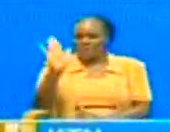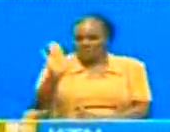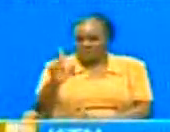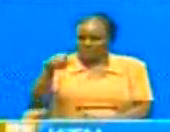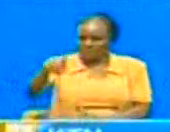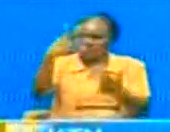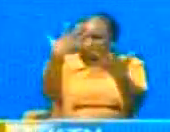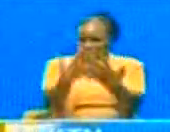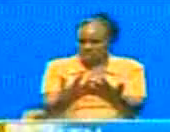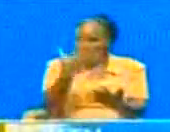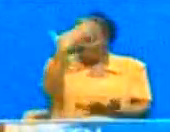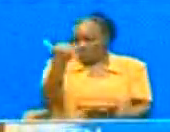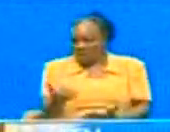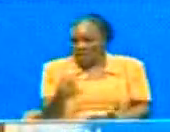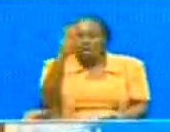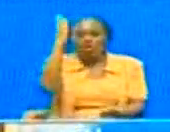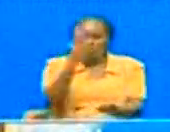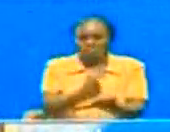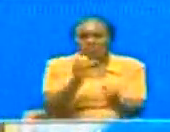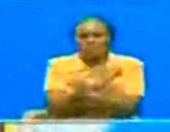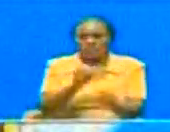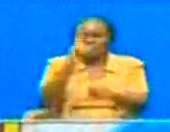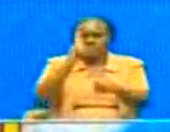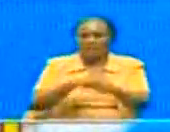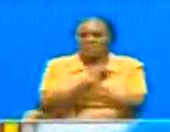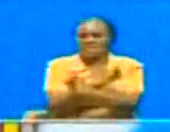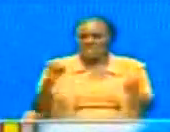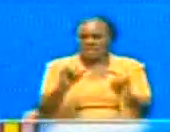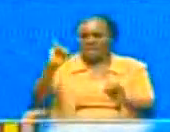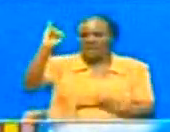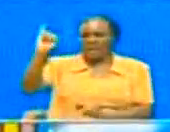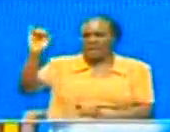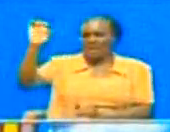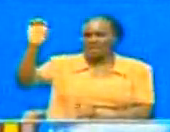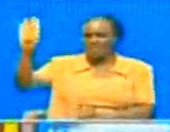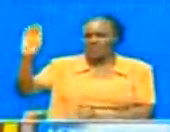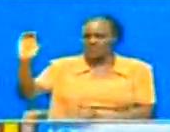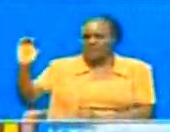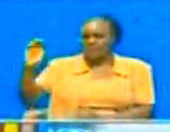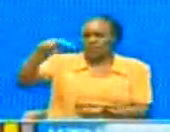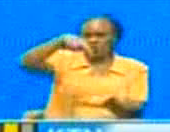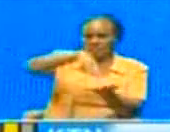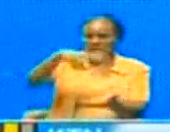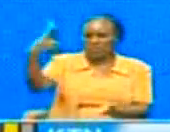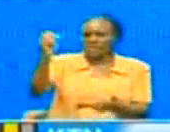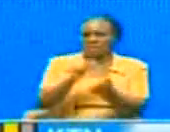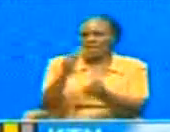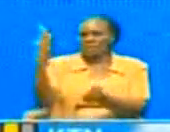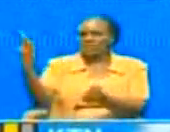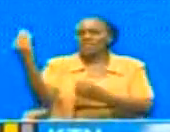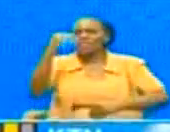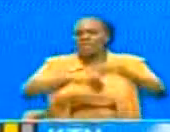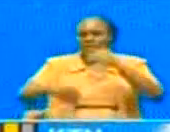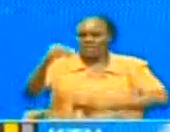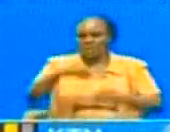was arrested for being insincere when he was being cleared by the IEBC to run in the 2013 elections.